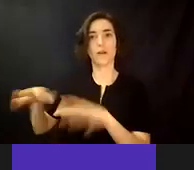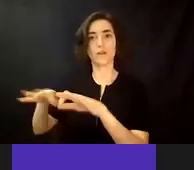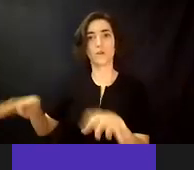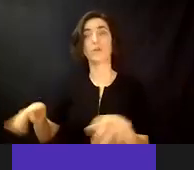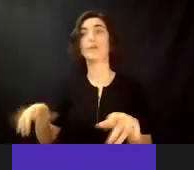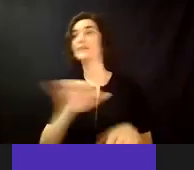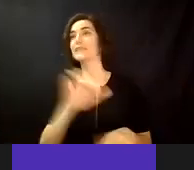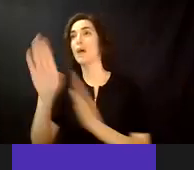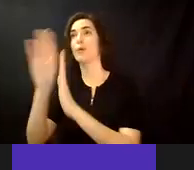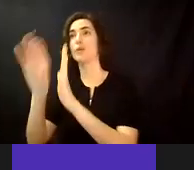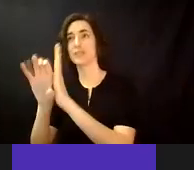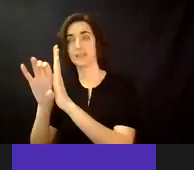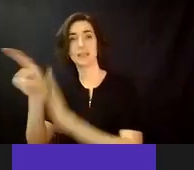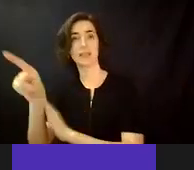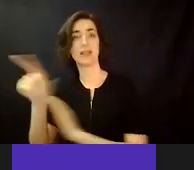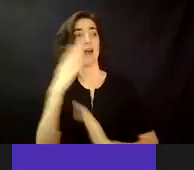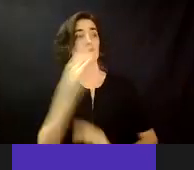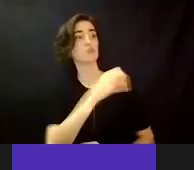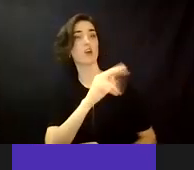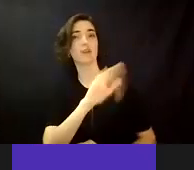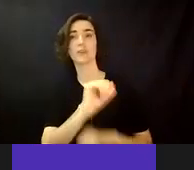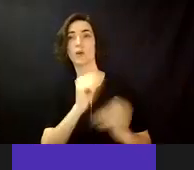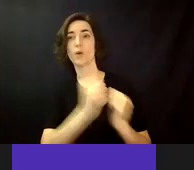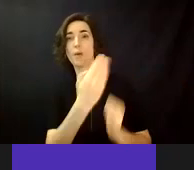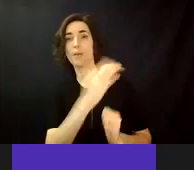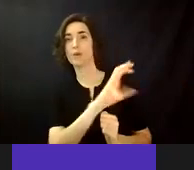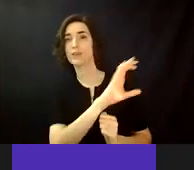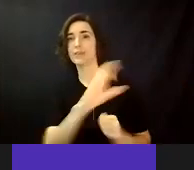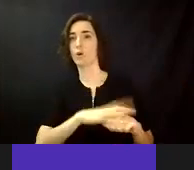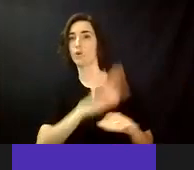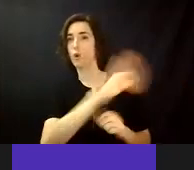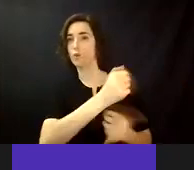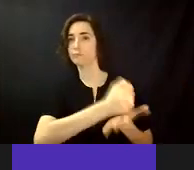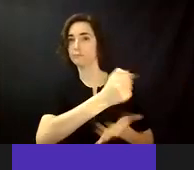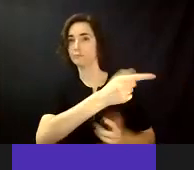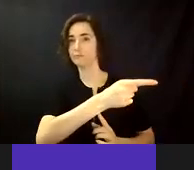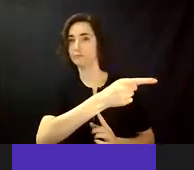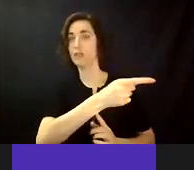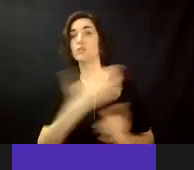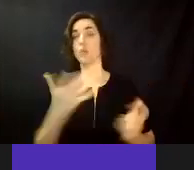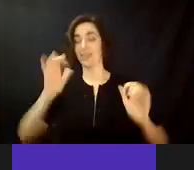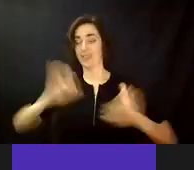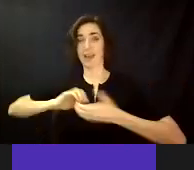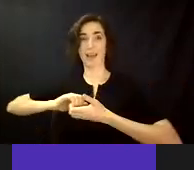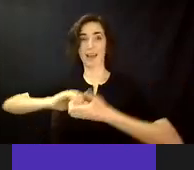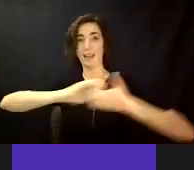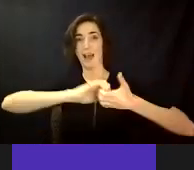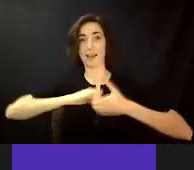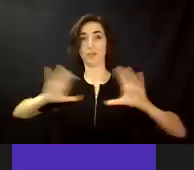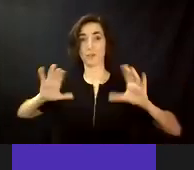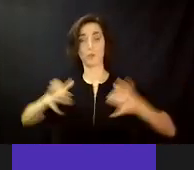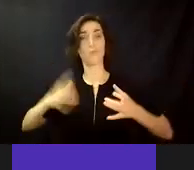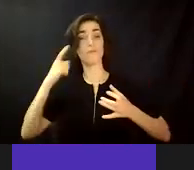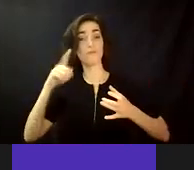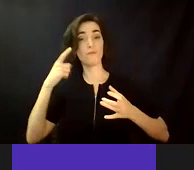And I know Johnny's working with BRCC on their accreditation. So the alliance is to basically promote post-secondary